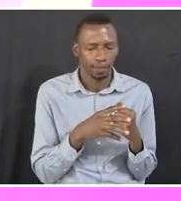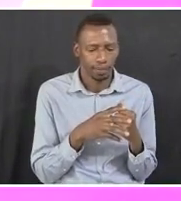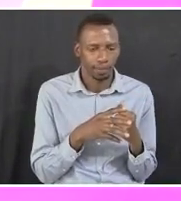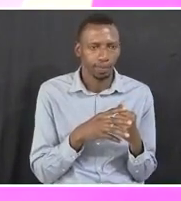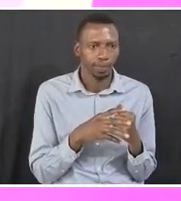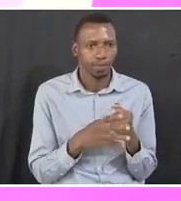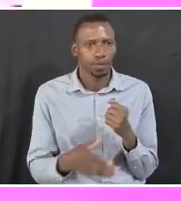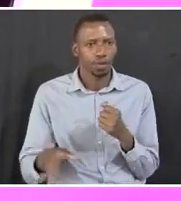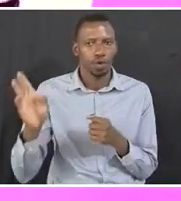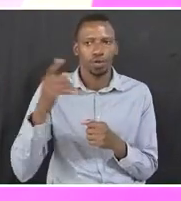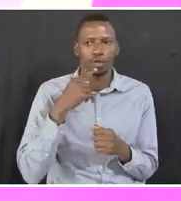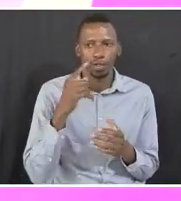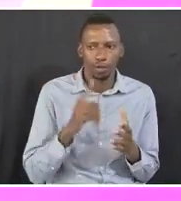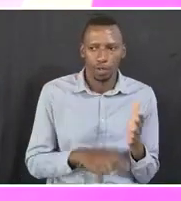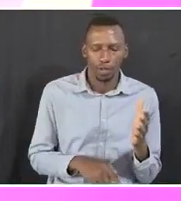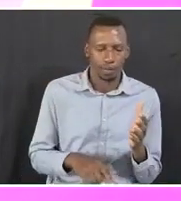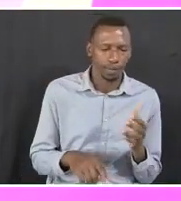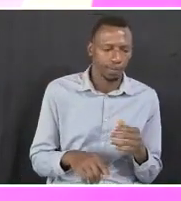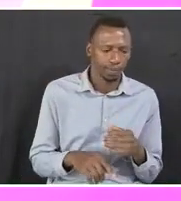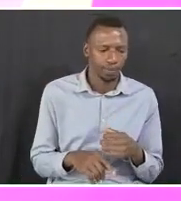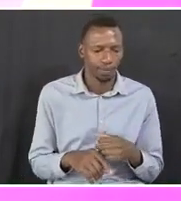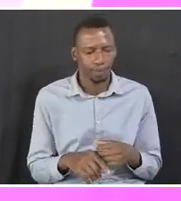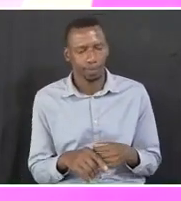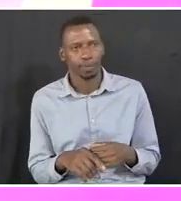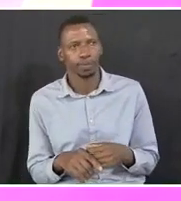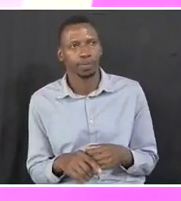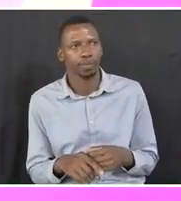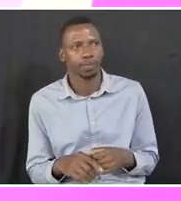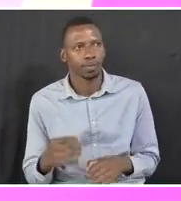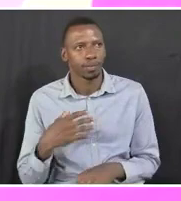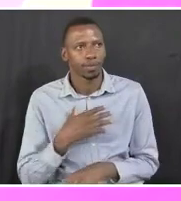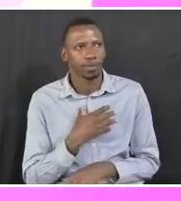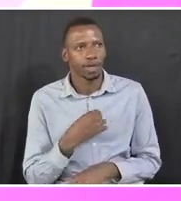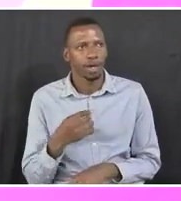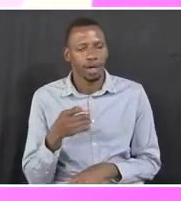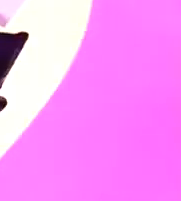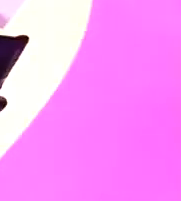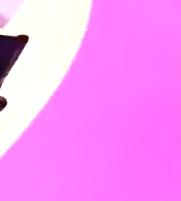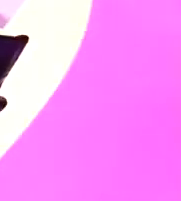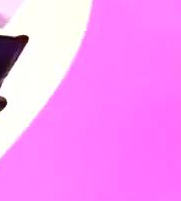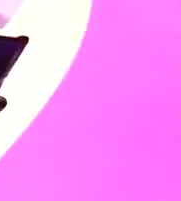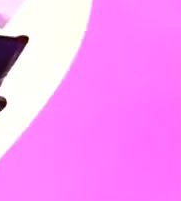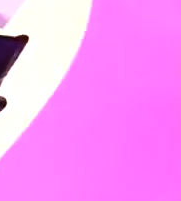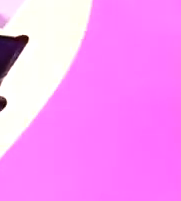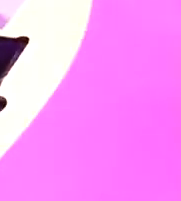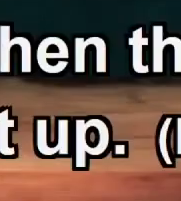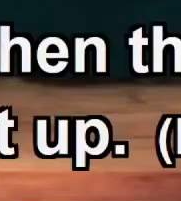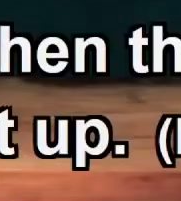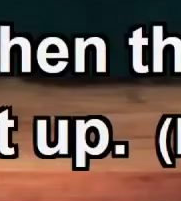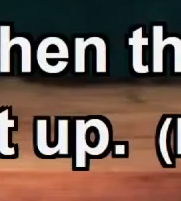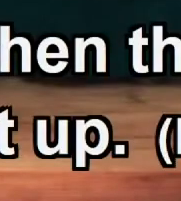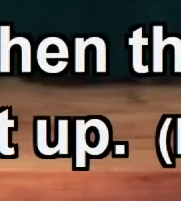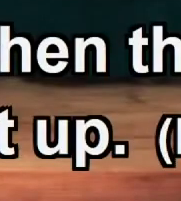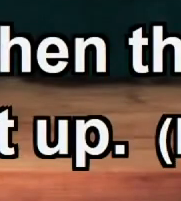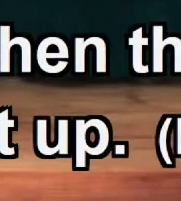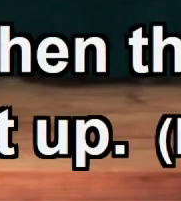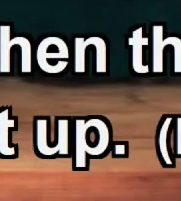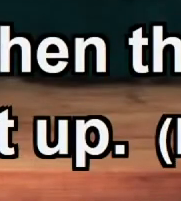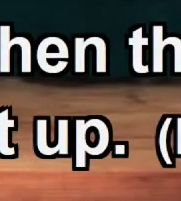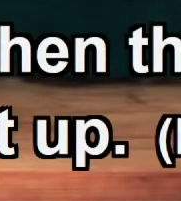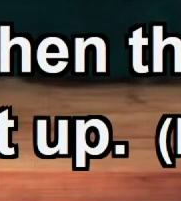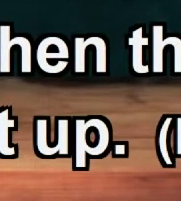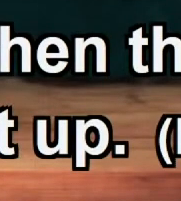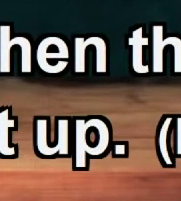What did God say? What were the instructions? "And these words which I command you today shall be in your